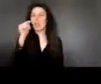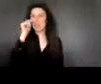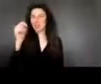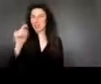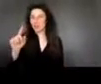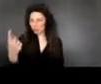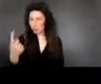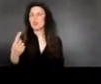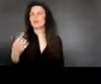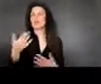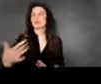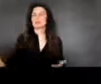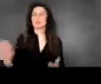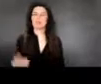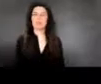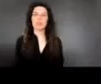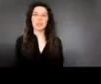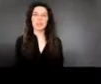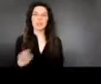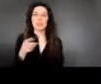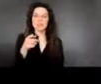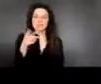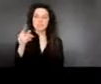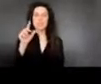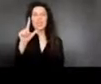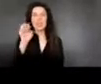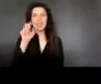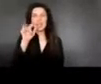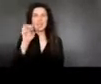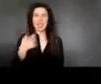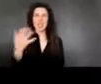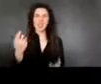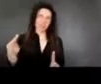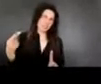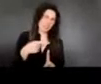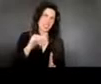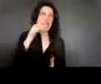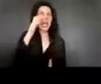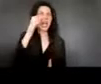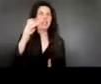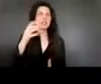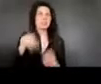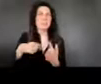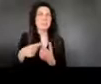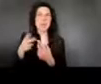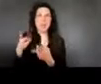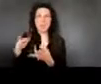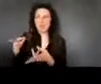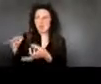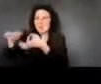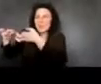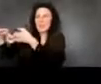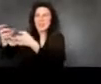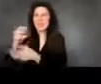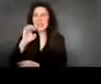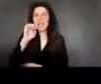Yeah, I want to come back to this idea about extraction as for our last question, but before we go to the very last question of our panel,